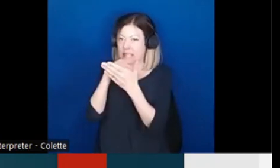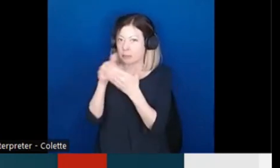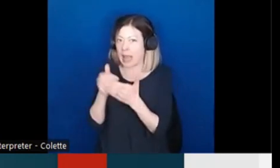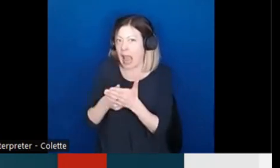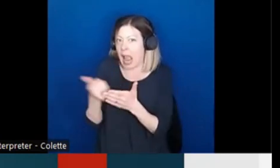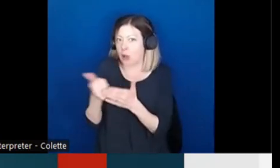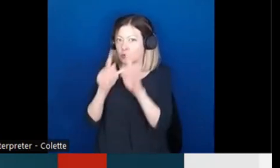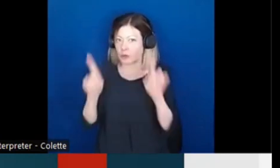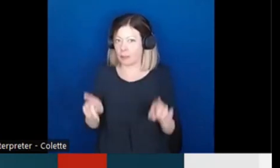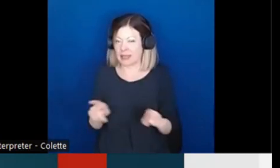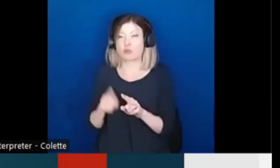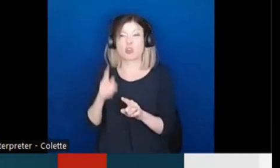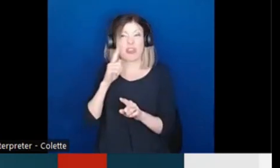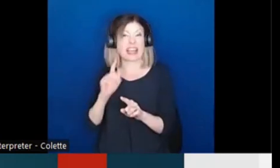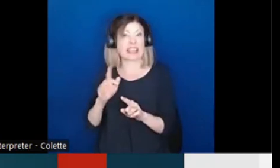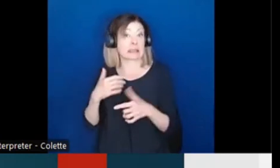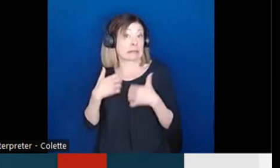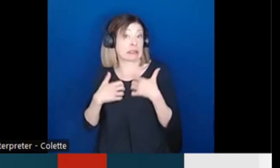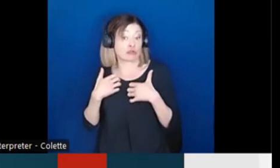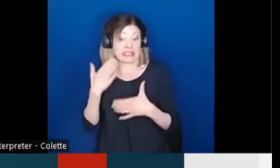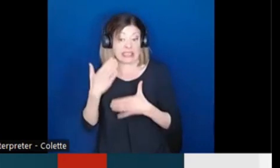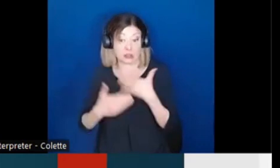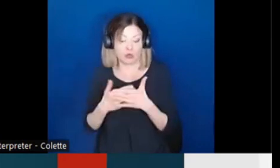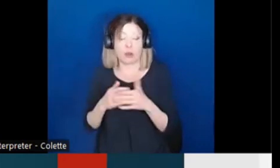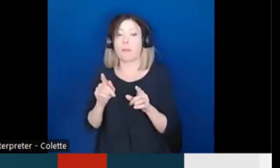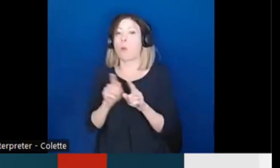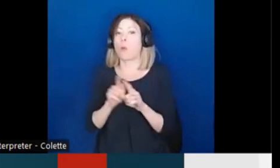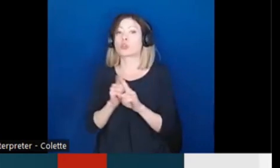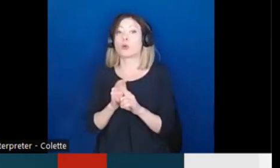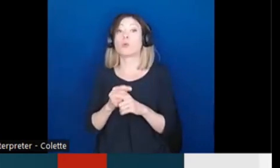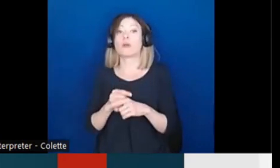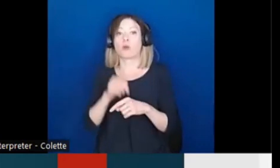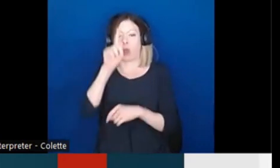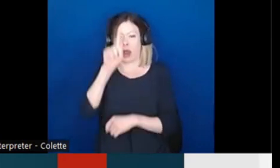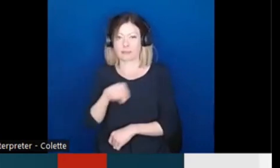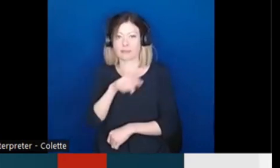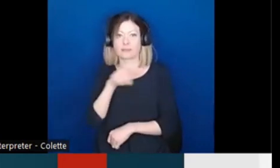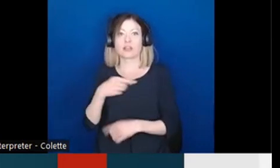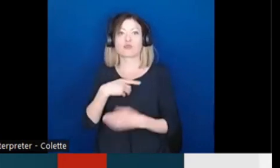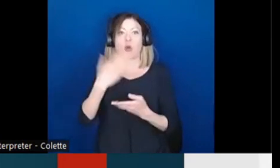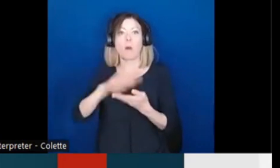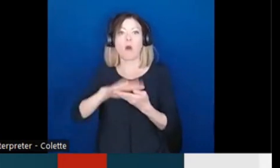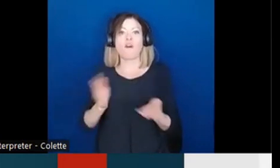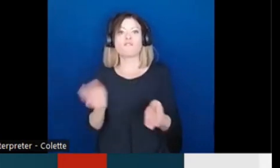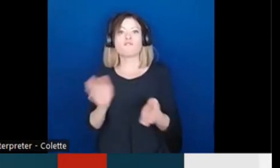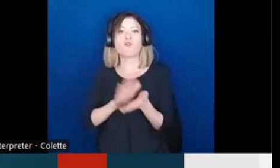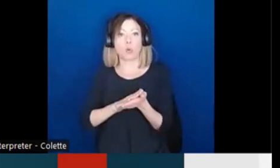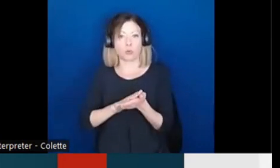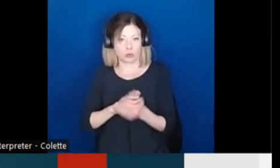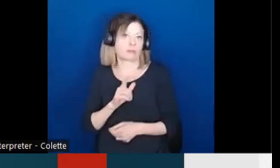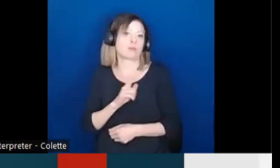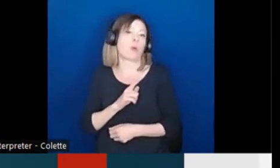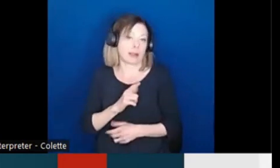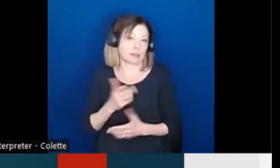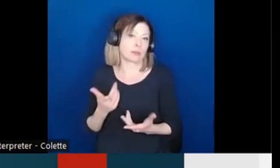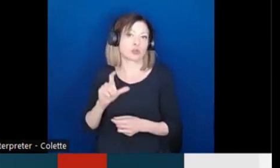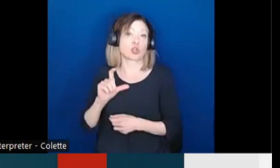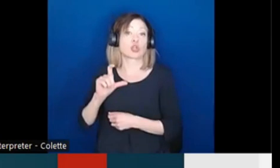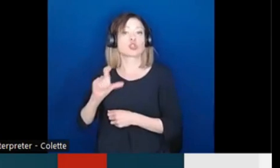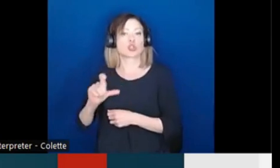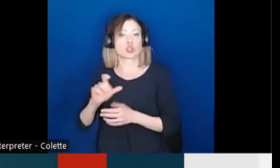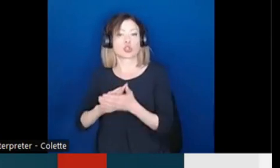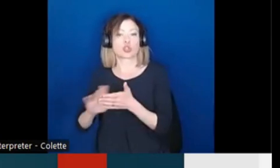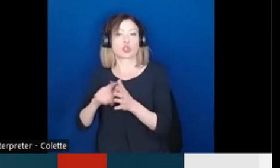fold marks down the middle and across. And this is because Charlotte's husband, after she died, folded the picture